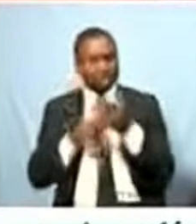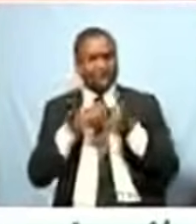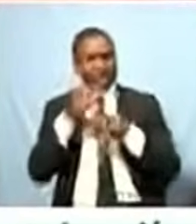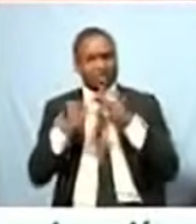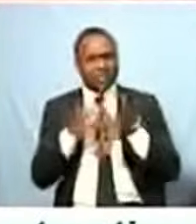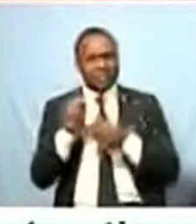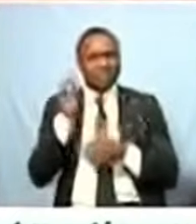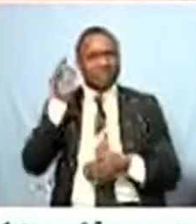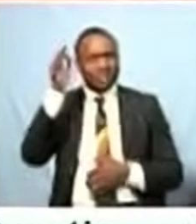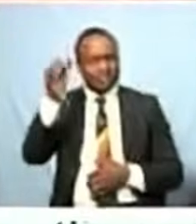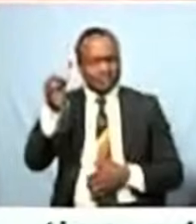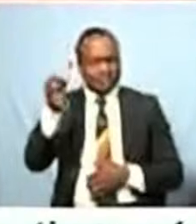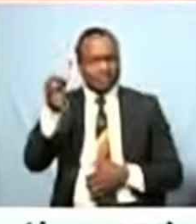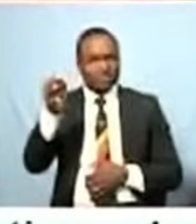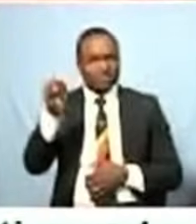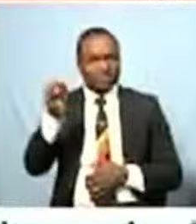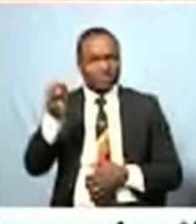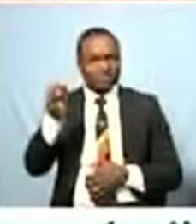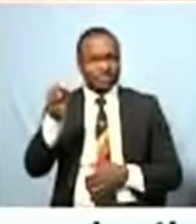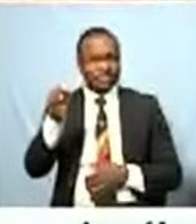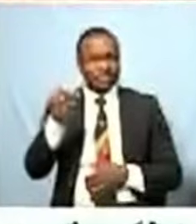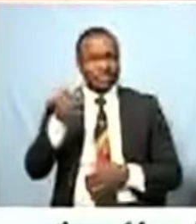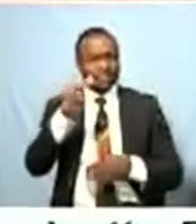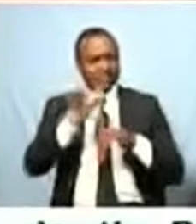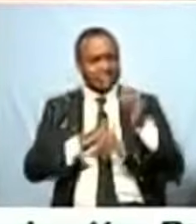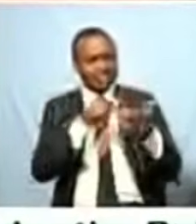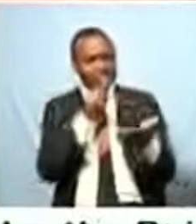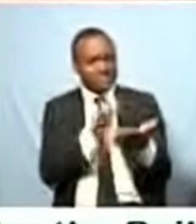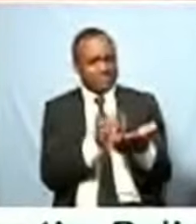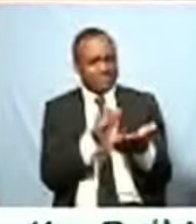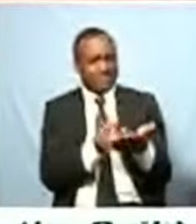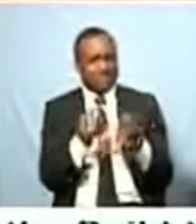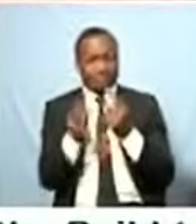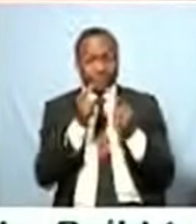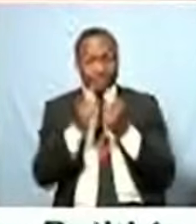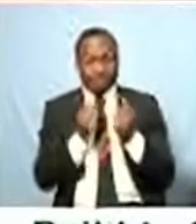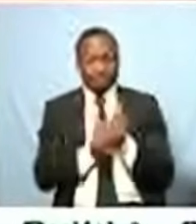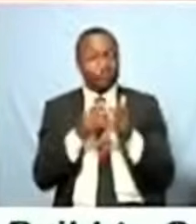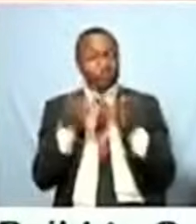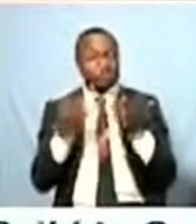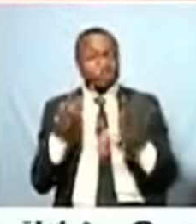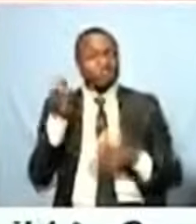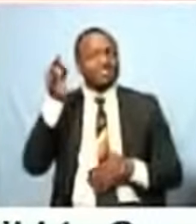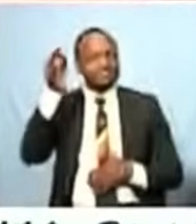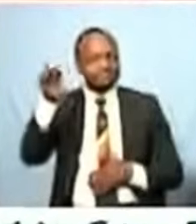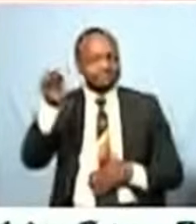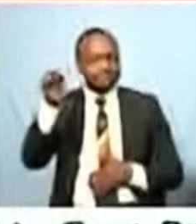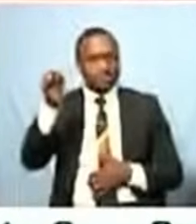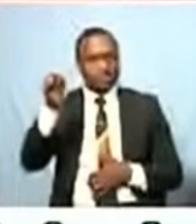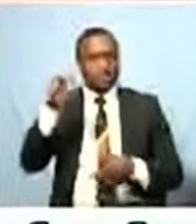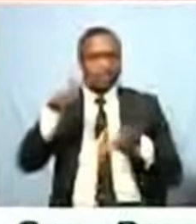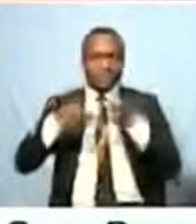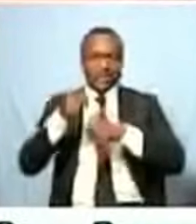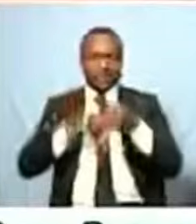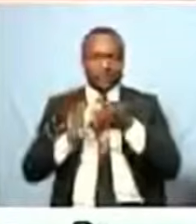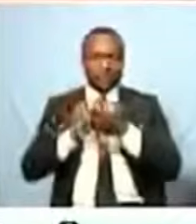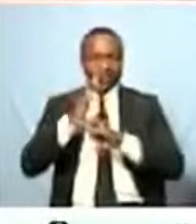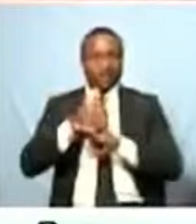in the future. Is it other than these ones, which I'm talking about, or the future, those who will come maybe